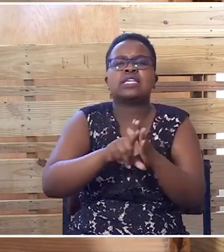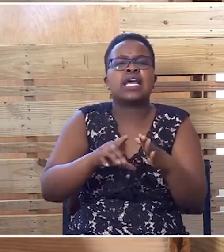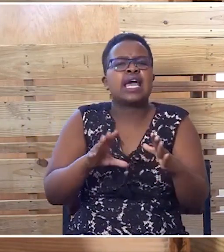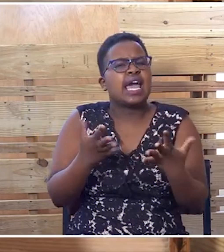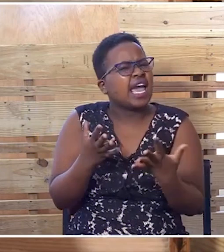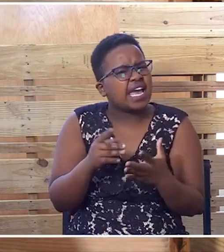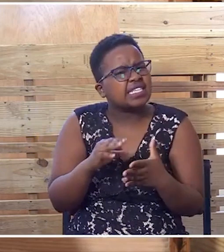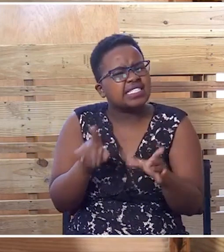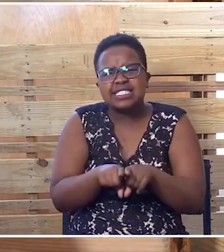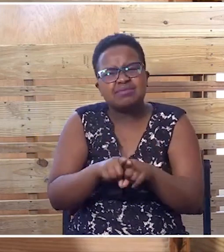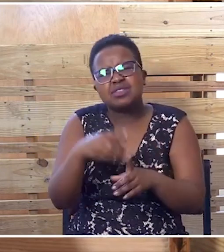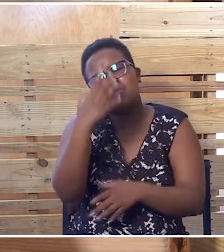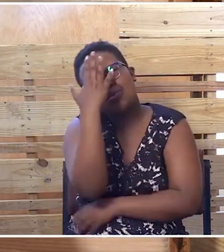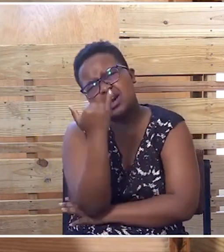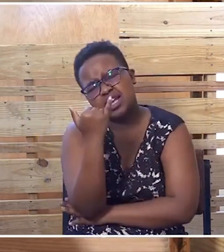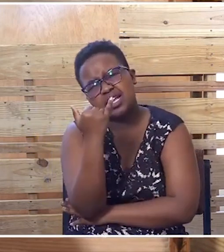he gives us those laws.